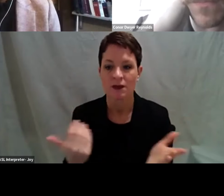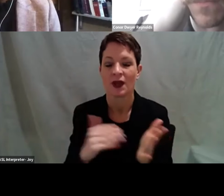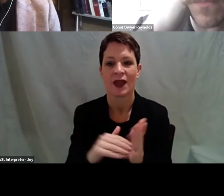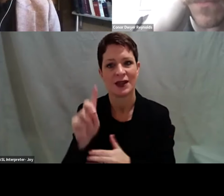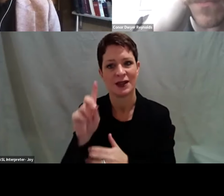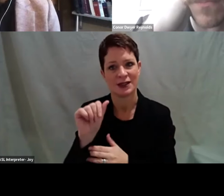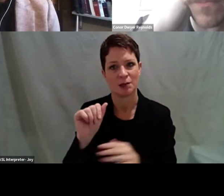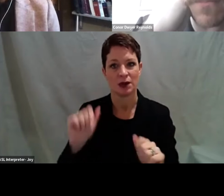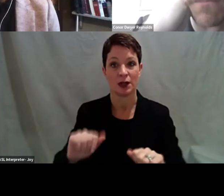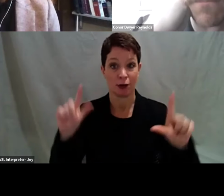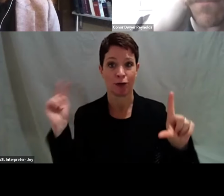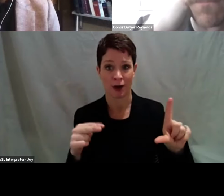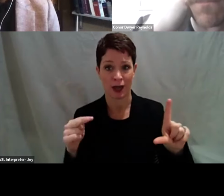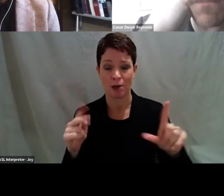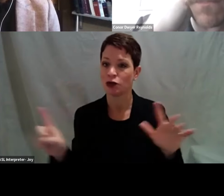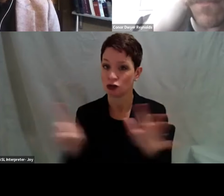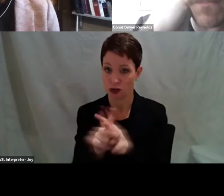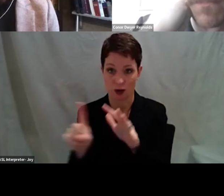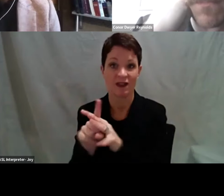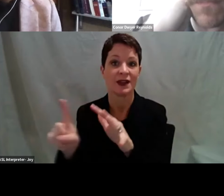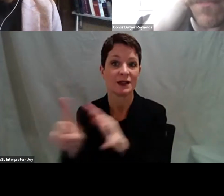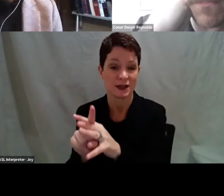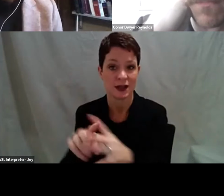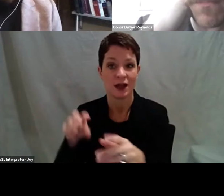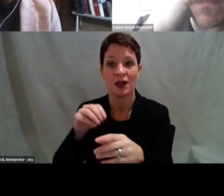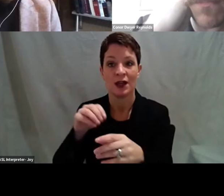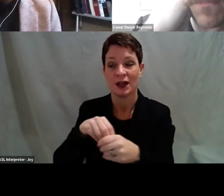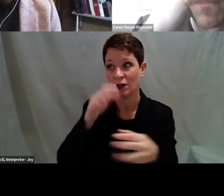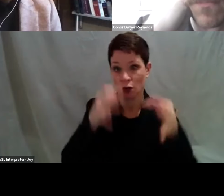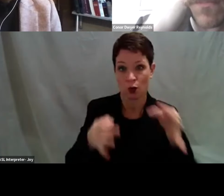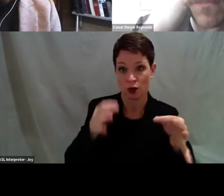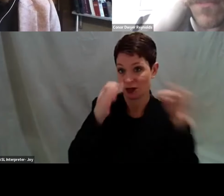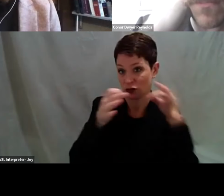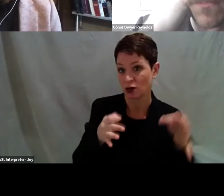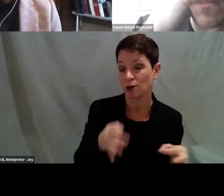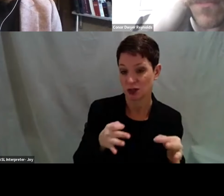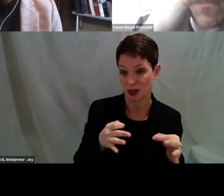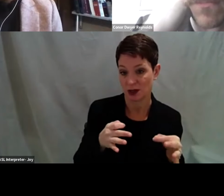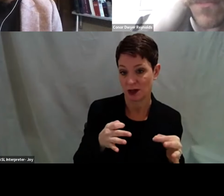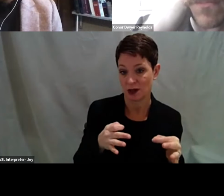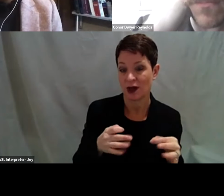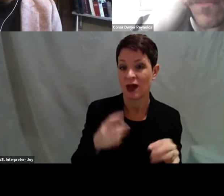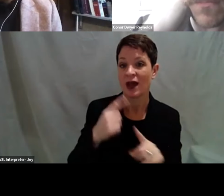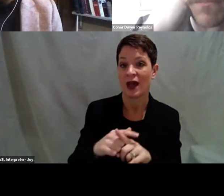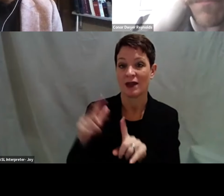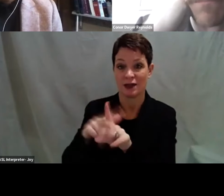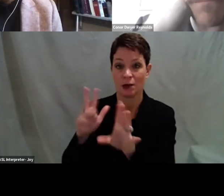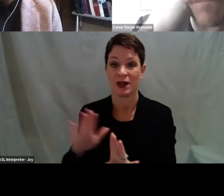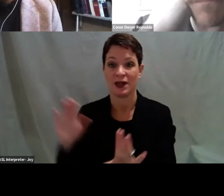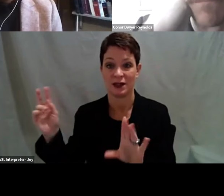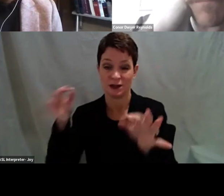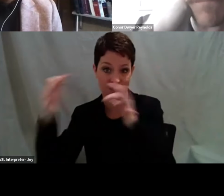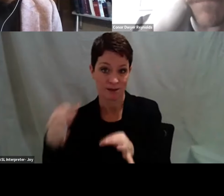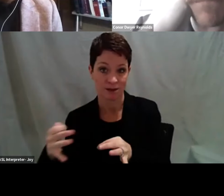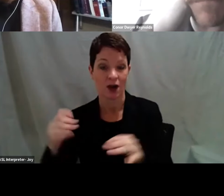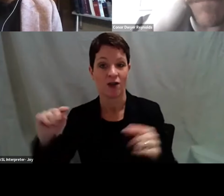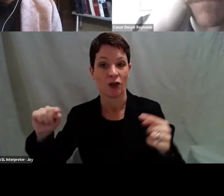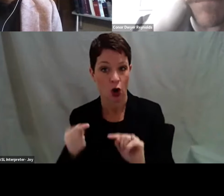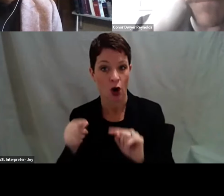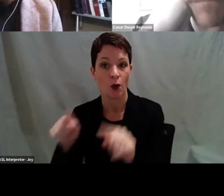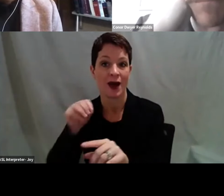disability frame surfaced in the court's description and in the plaintiff's framing of the harms